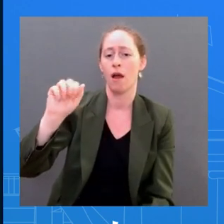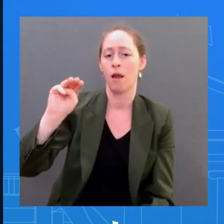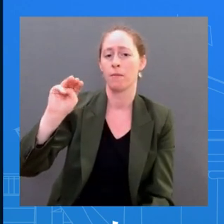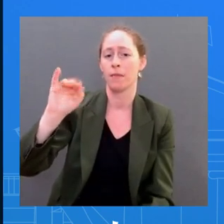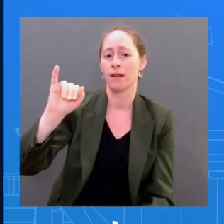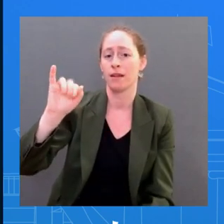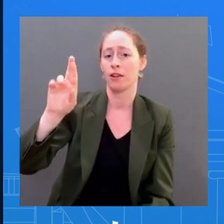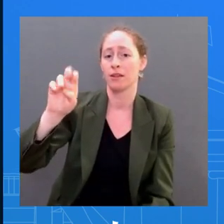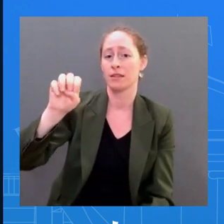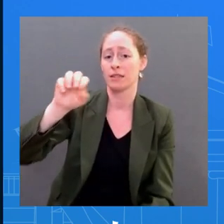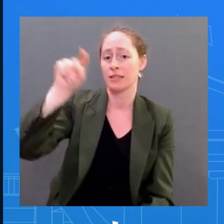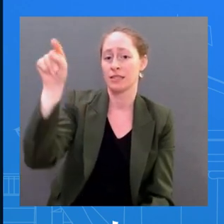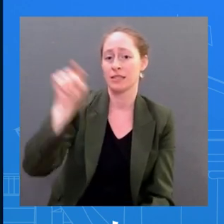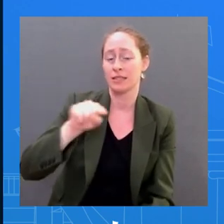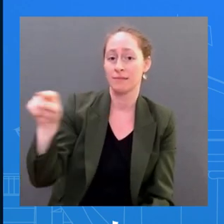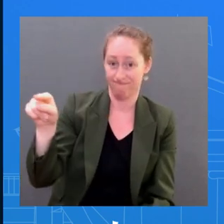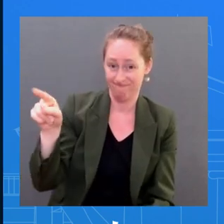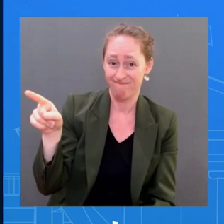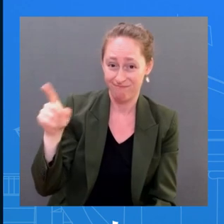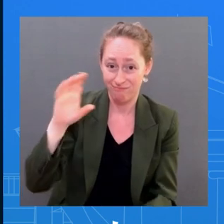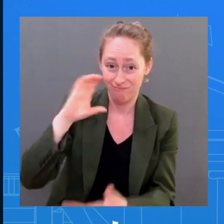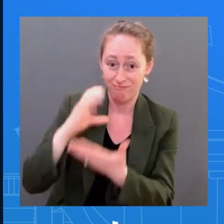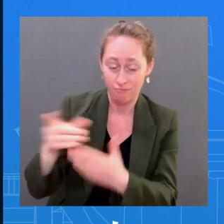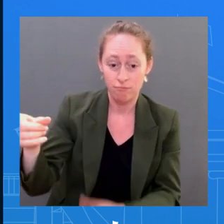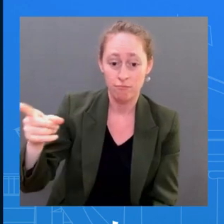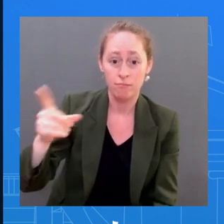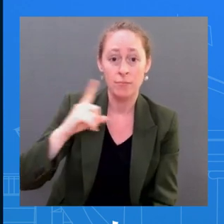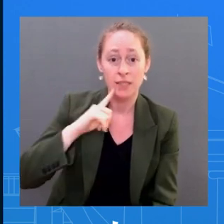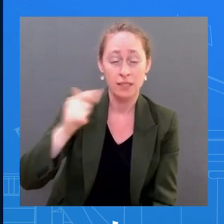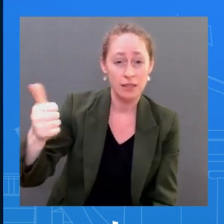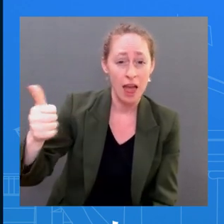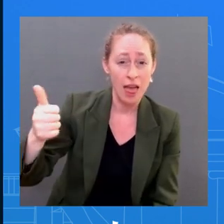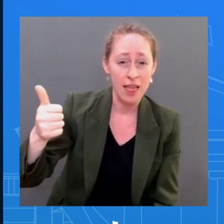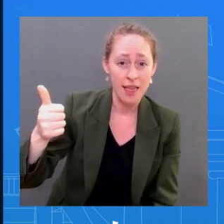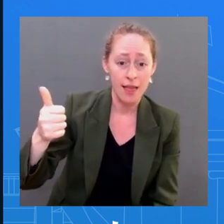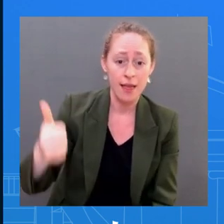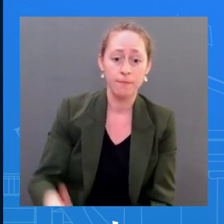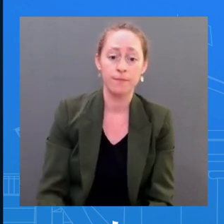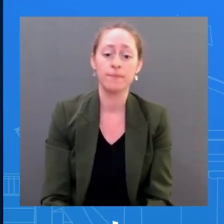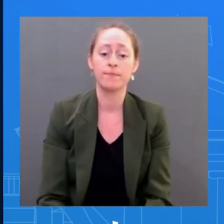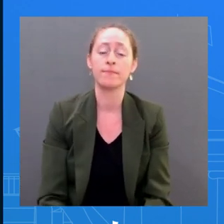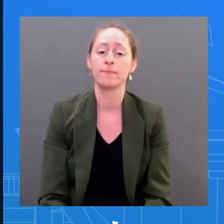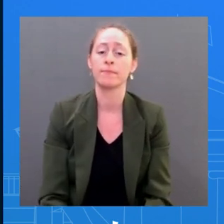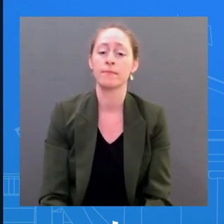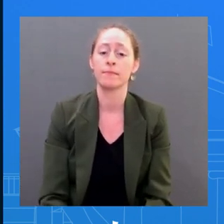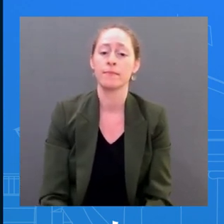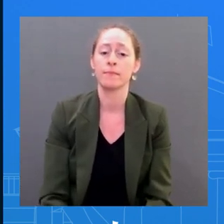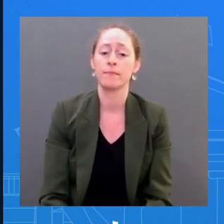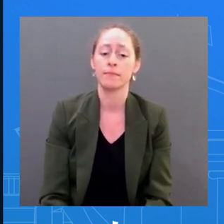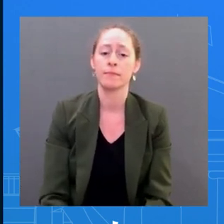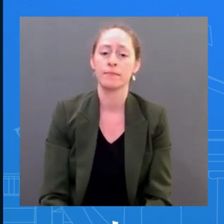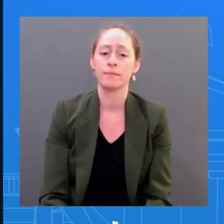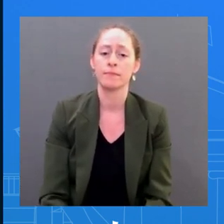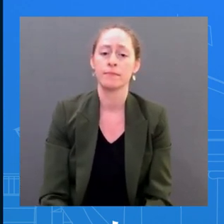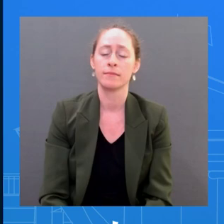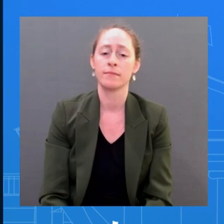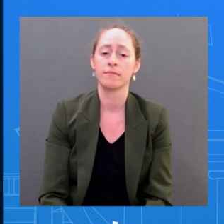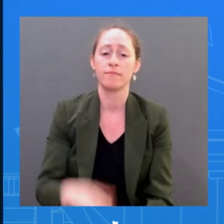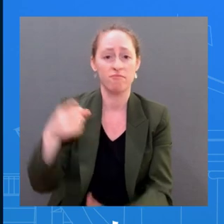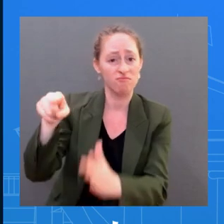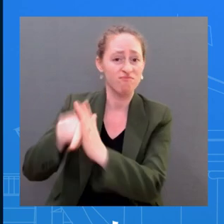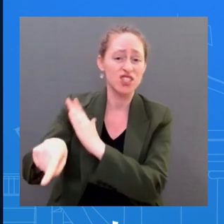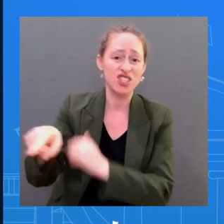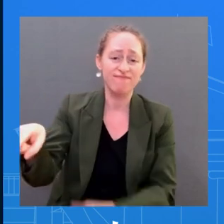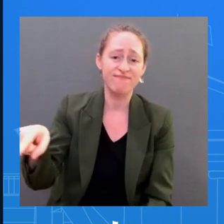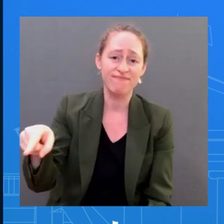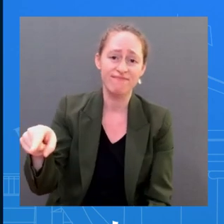She was one of the 19 children that were killed the day before. Now, Alethea, her dream was to go to art school in